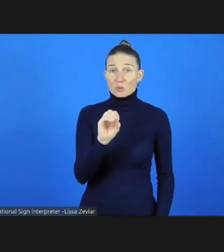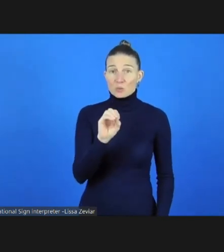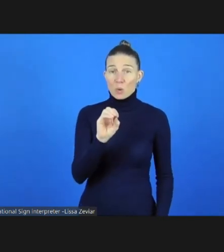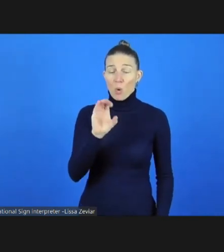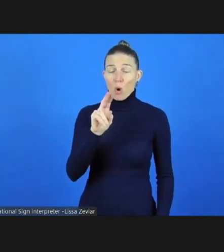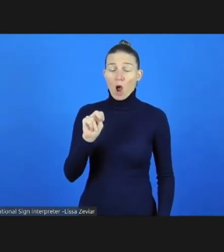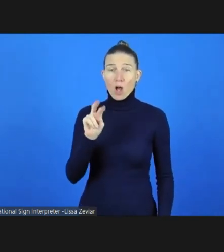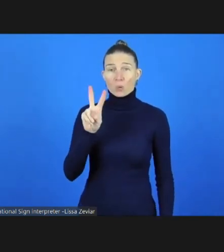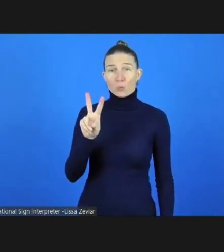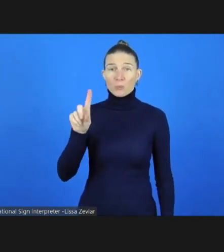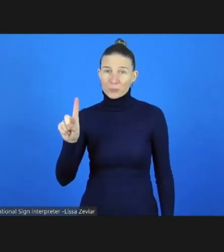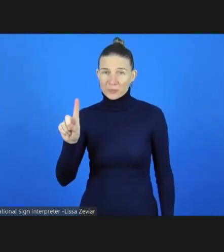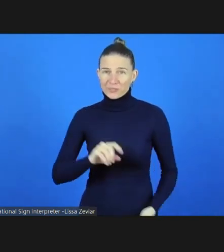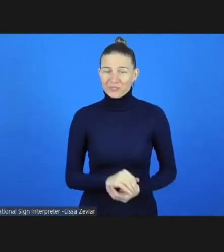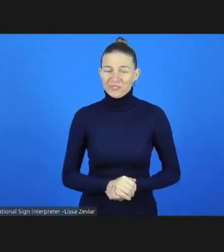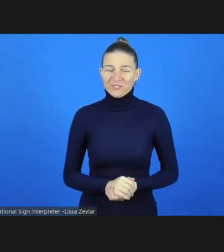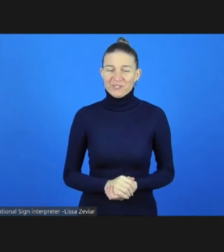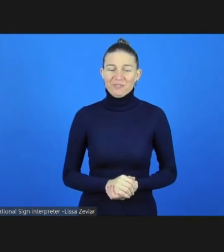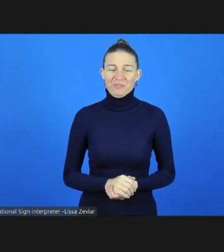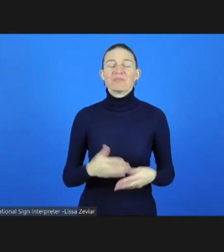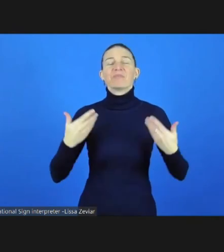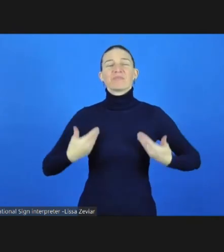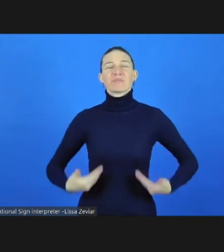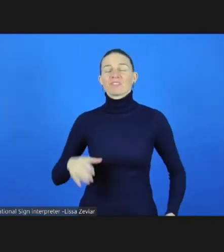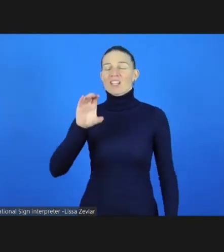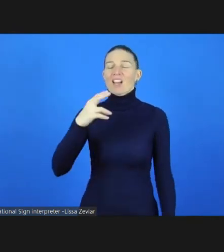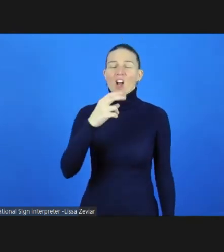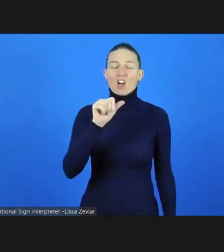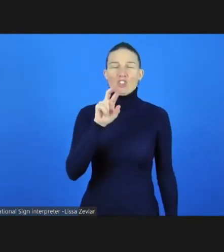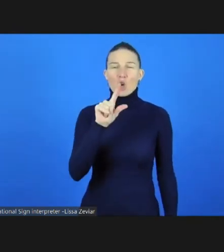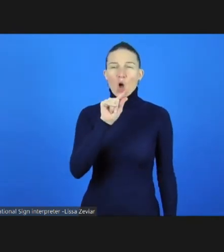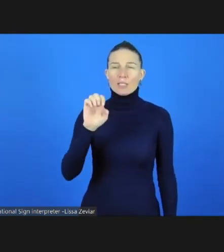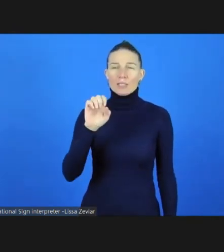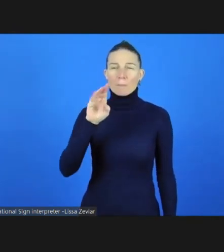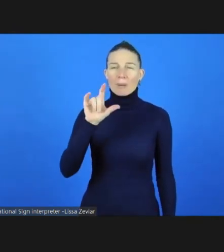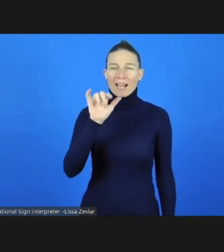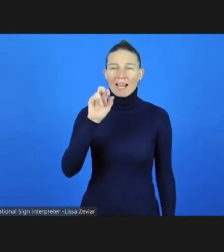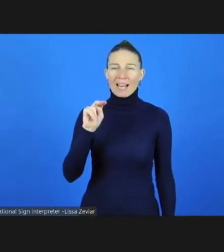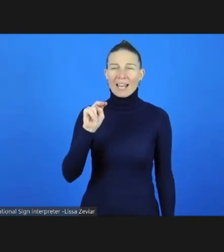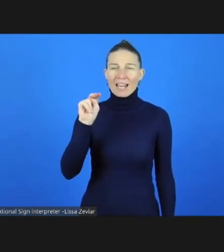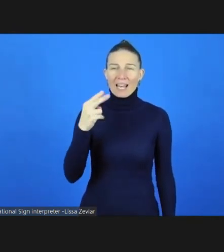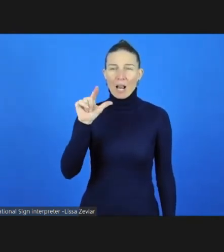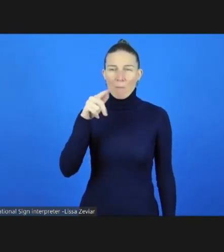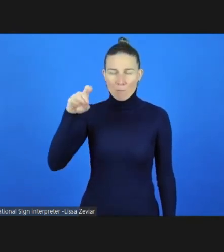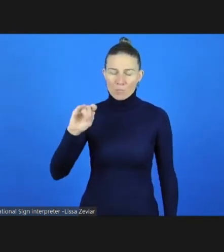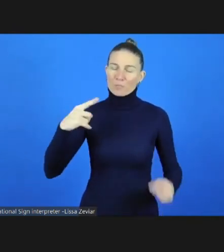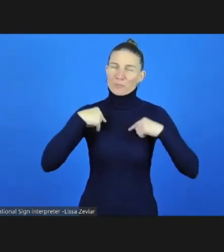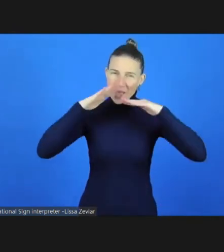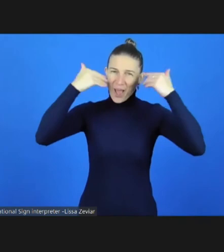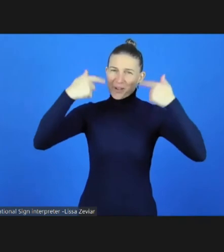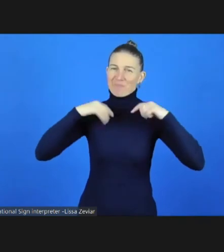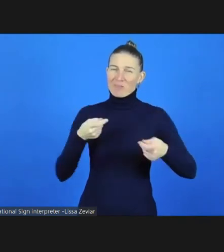ZeroCon21. My name is Charlotte McClain-Nhlapo, and I'm really delighted to be the moderator for this